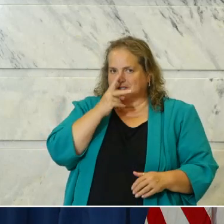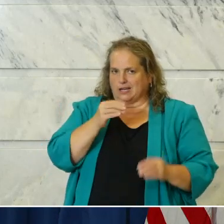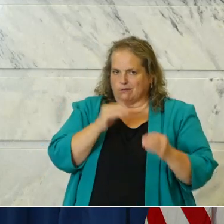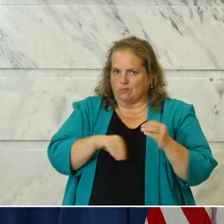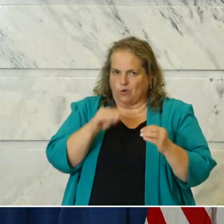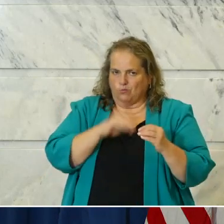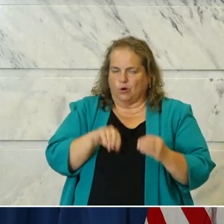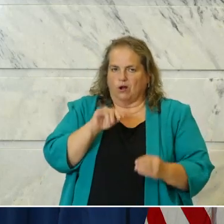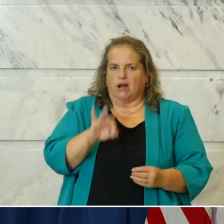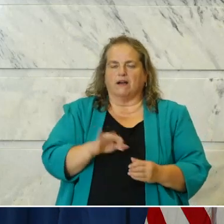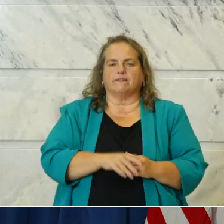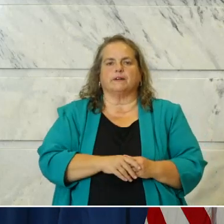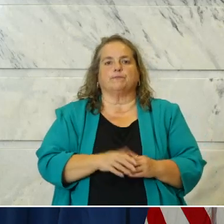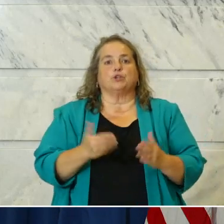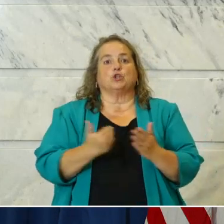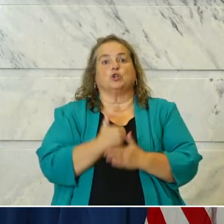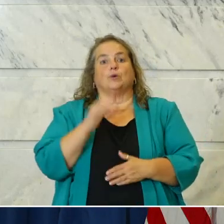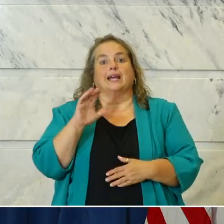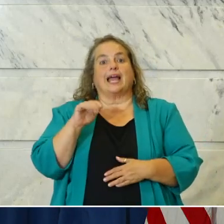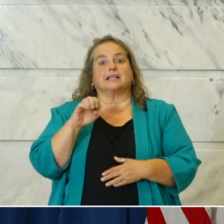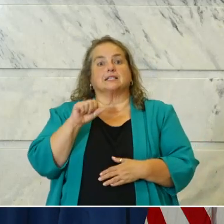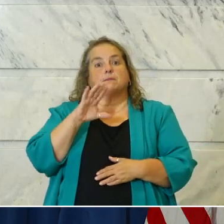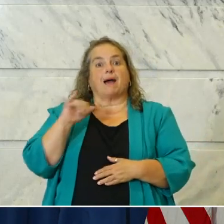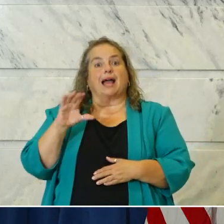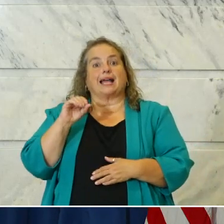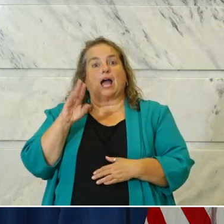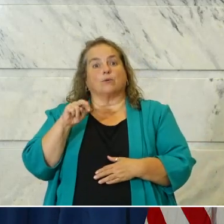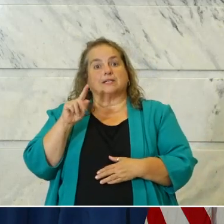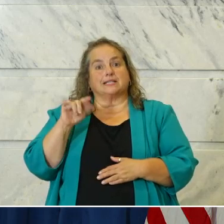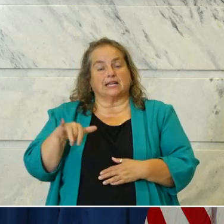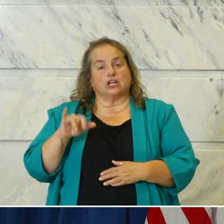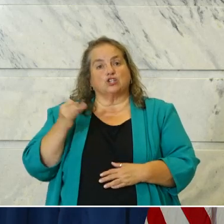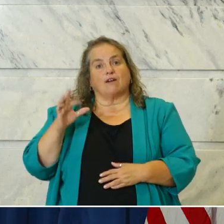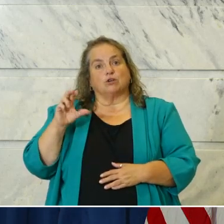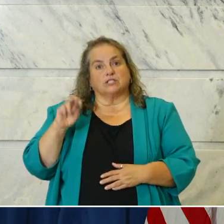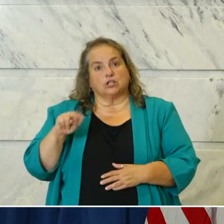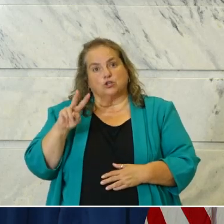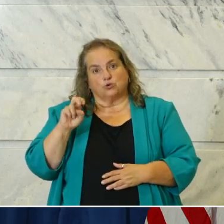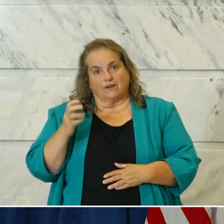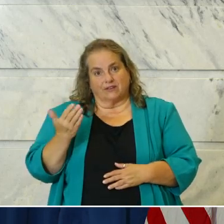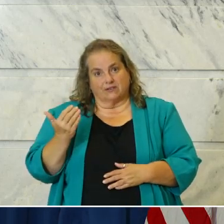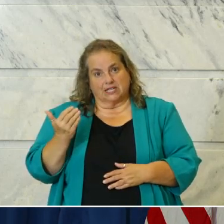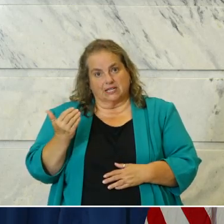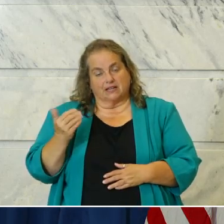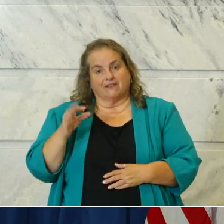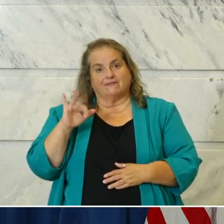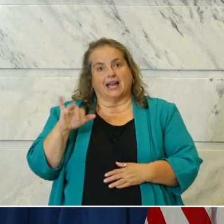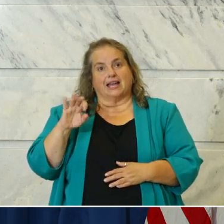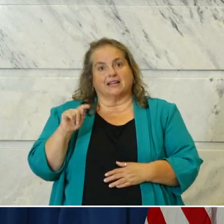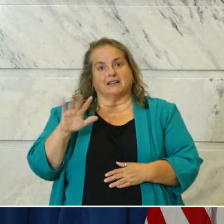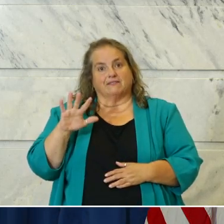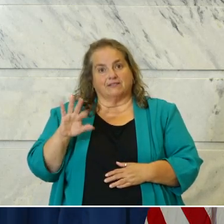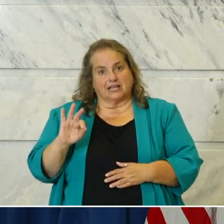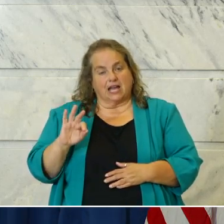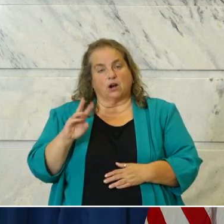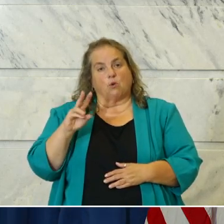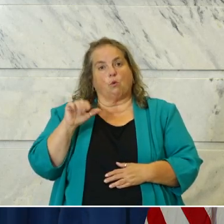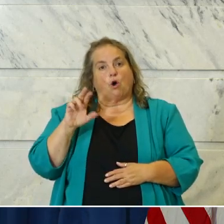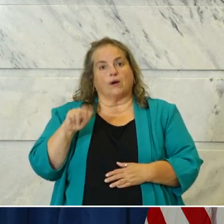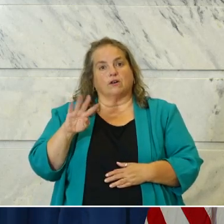of. New cases by county today, Jefferson 215, Fayette 59,